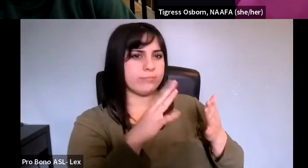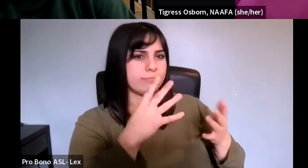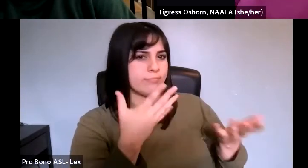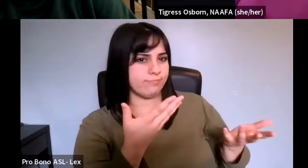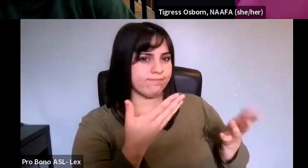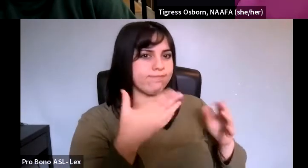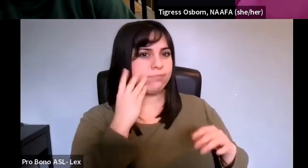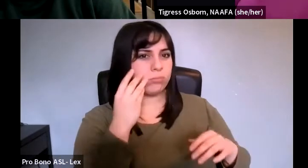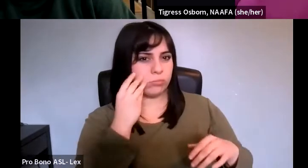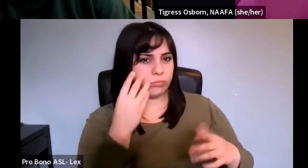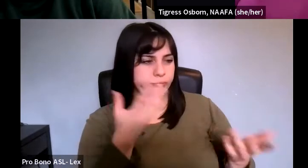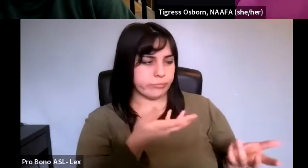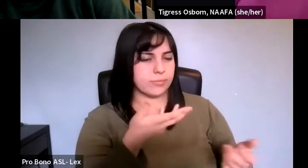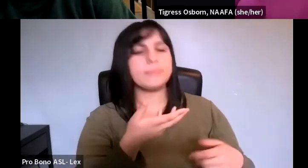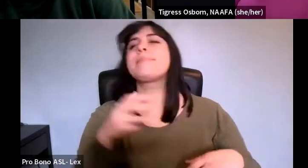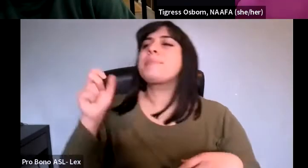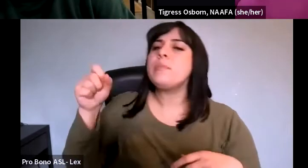It's so strange.